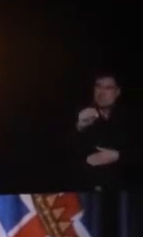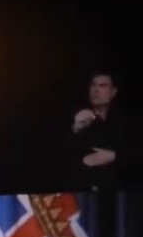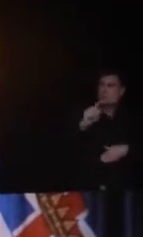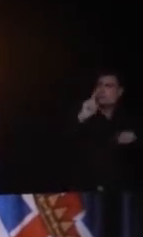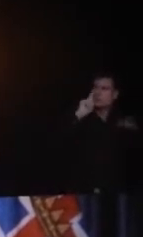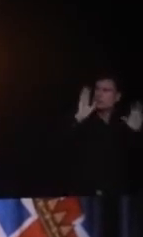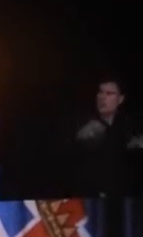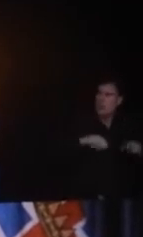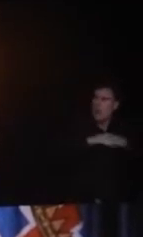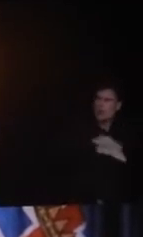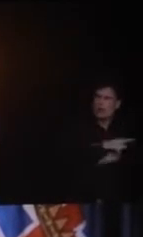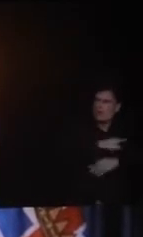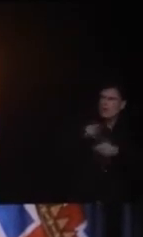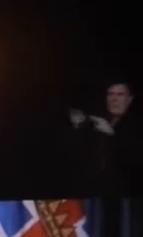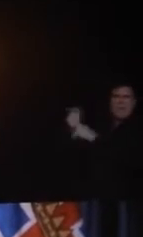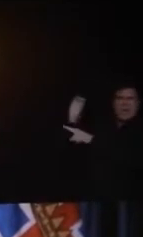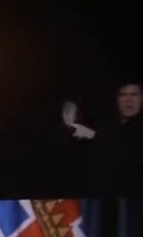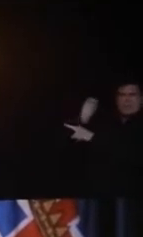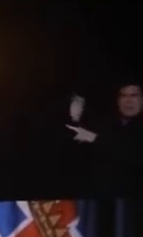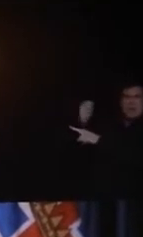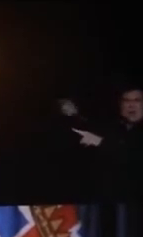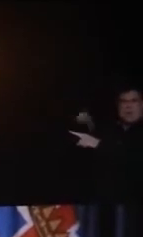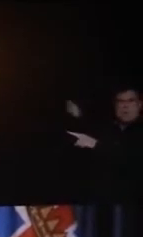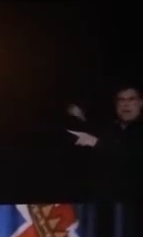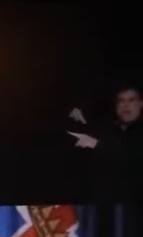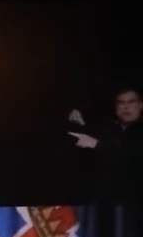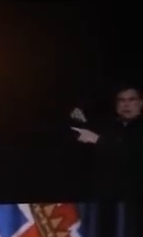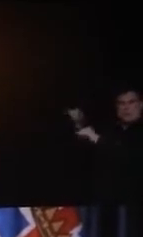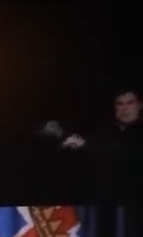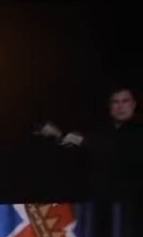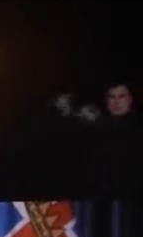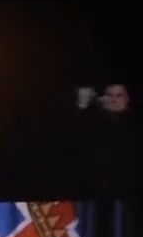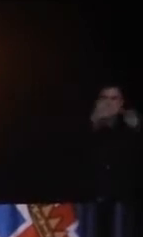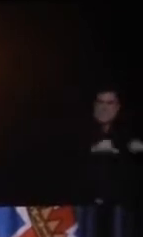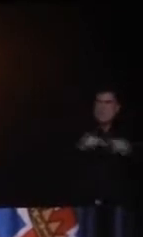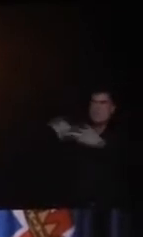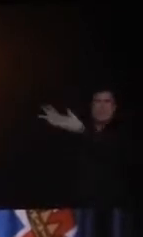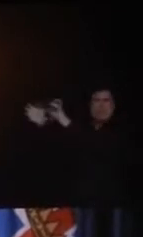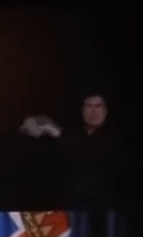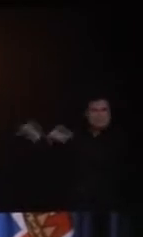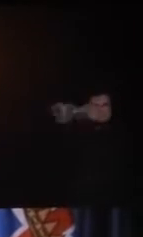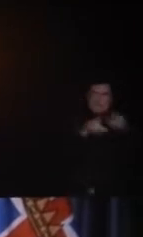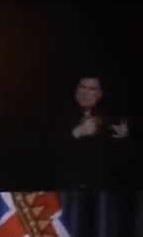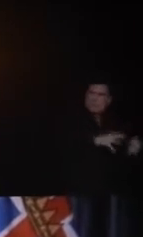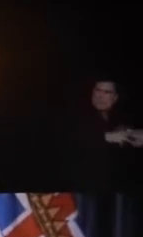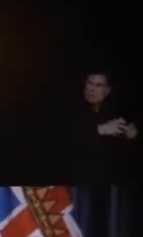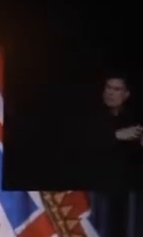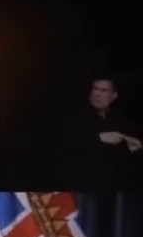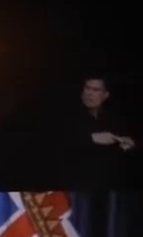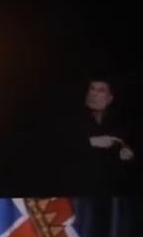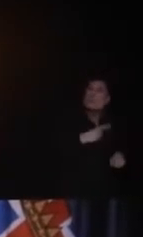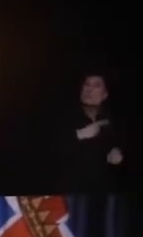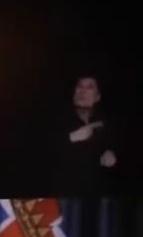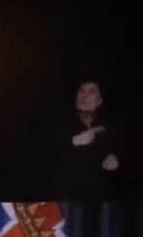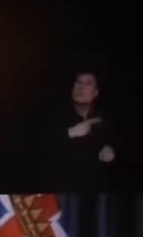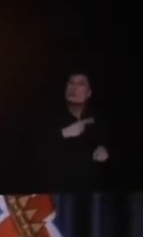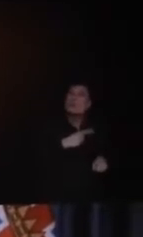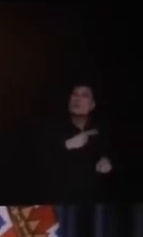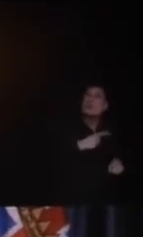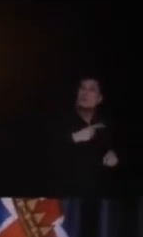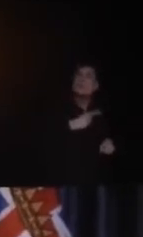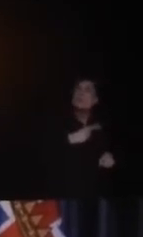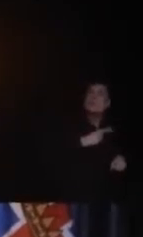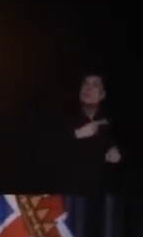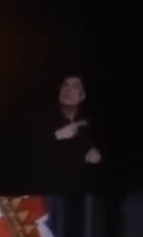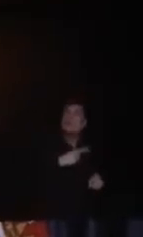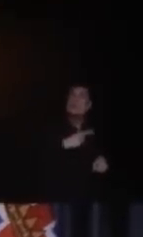in Ontario and Quebec care homes were also happening here. They say they witnessed seniors crying out for help and no... They